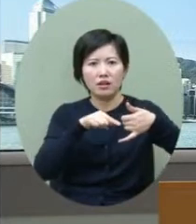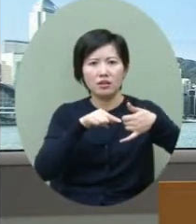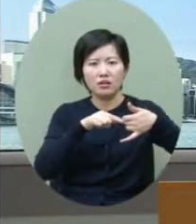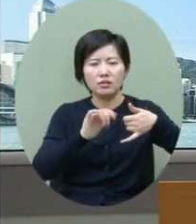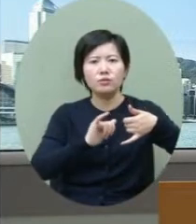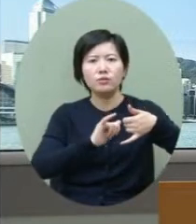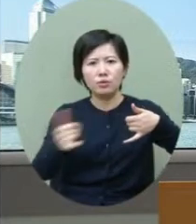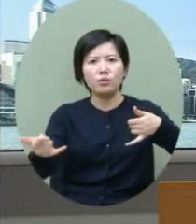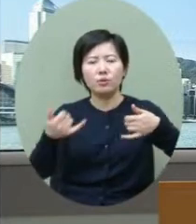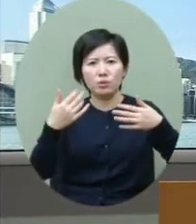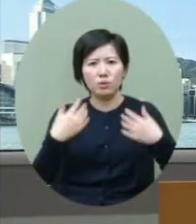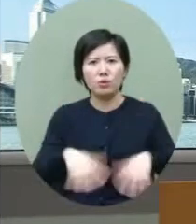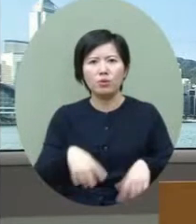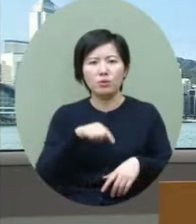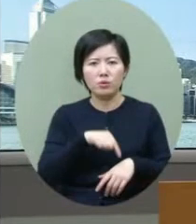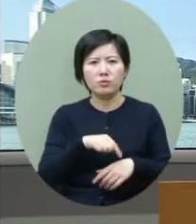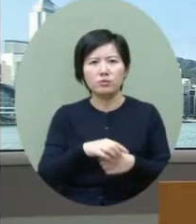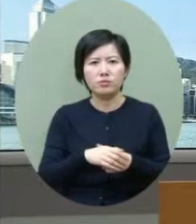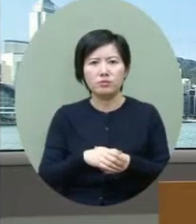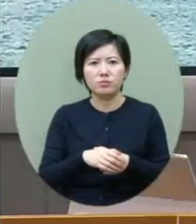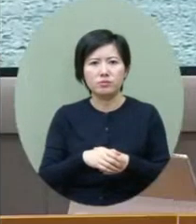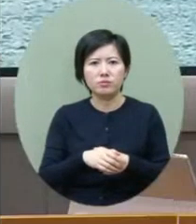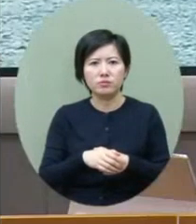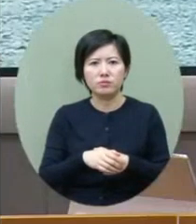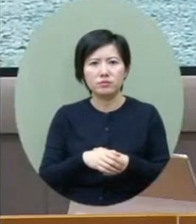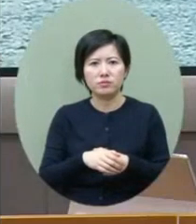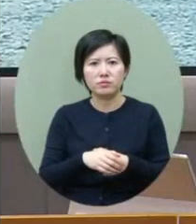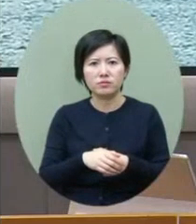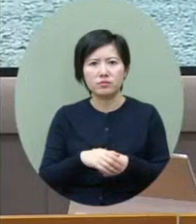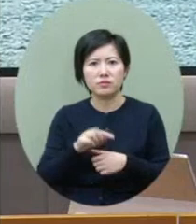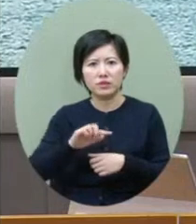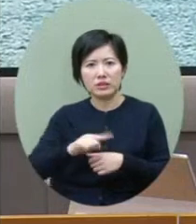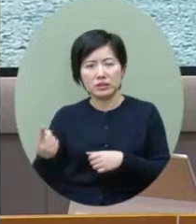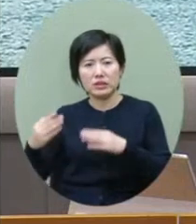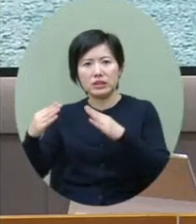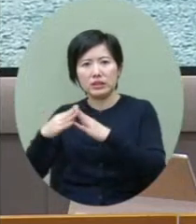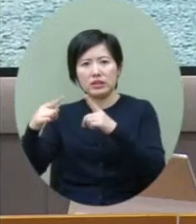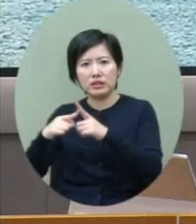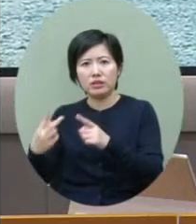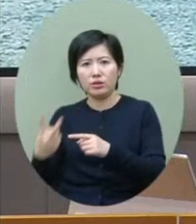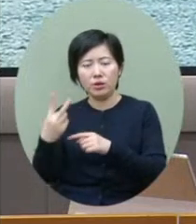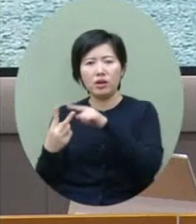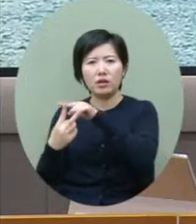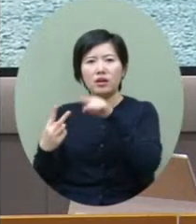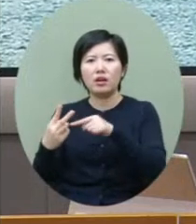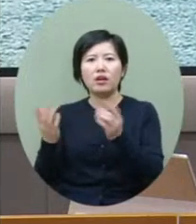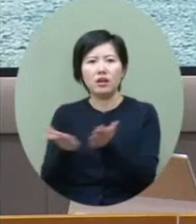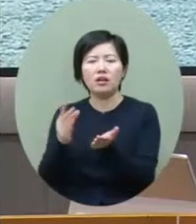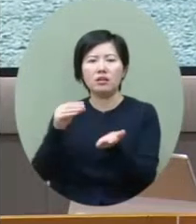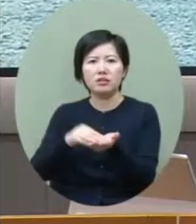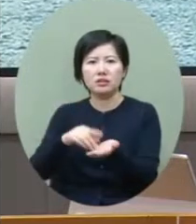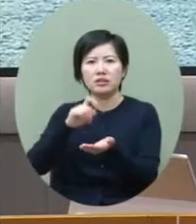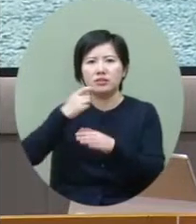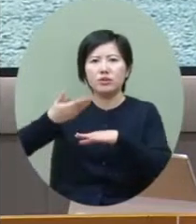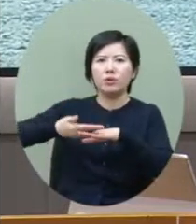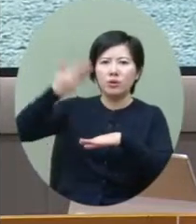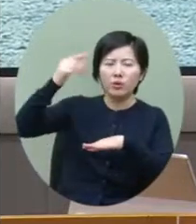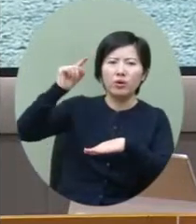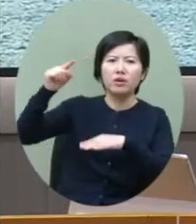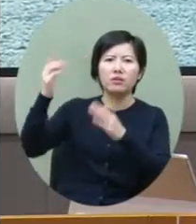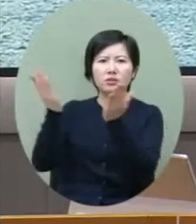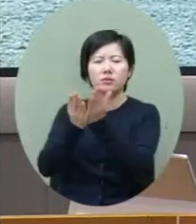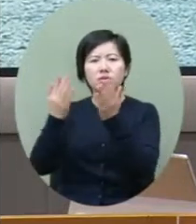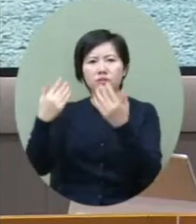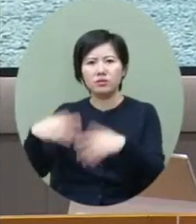10324 was already a patient who passed away. 2 family members were confirmed, and they